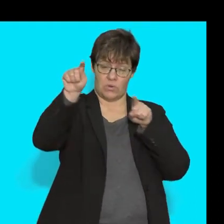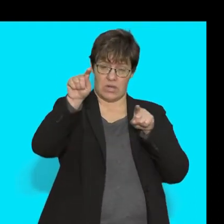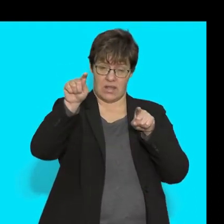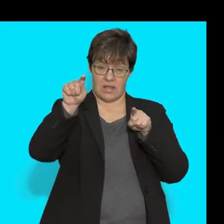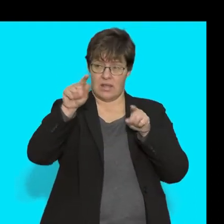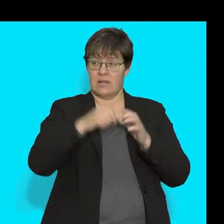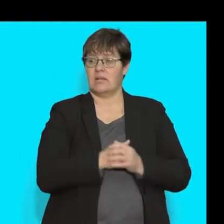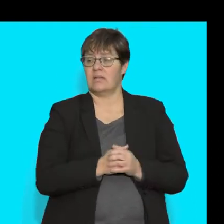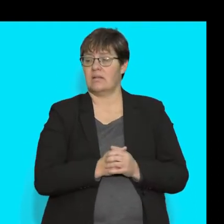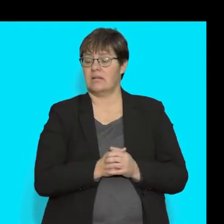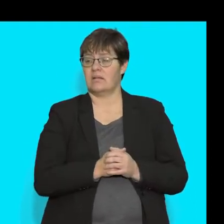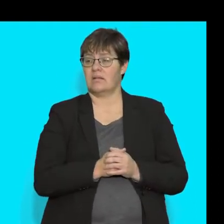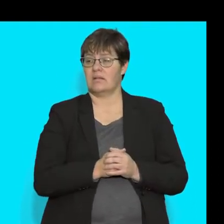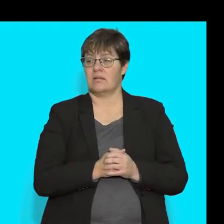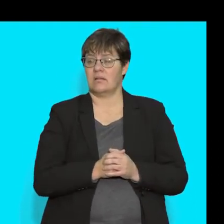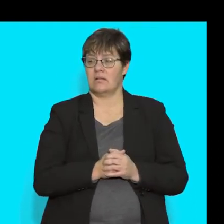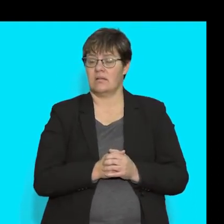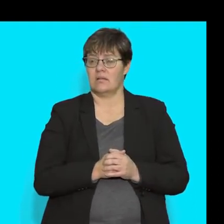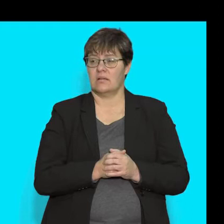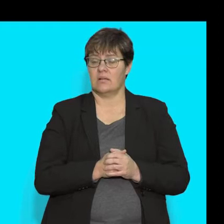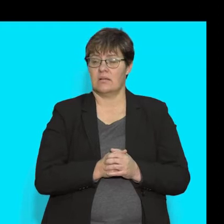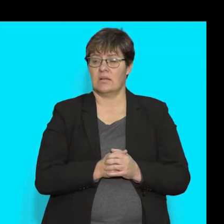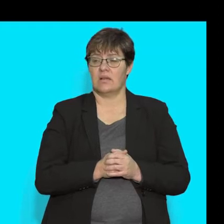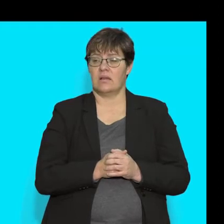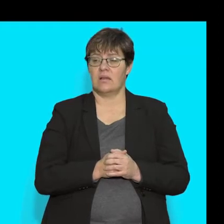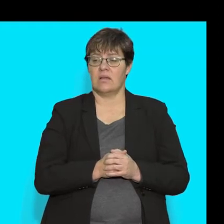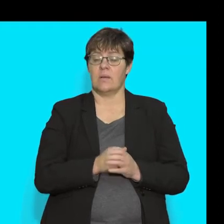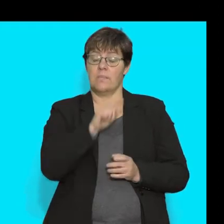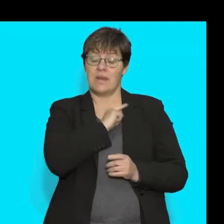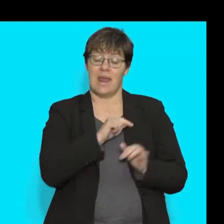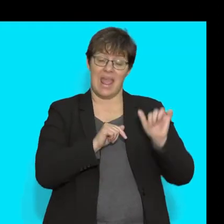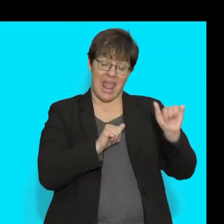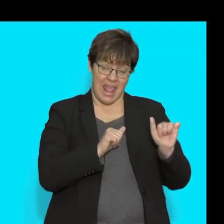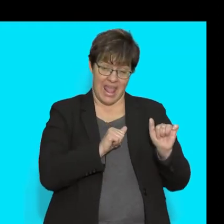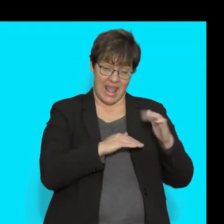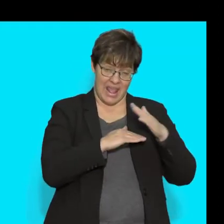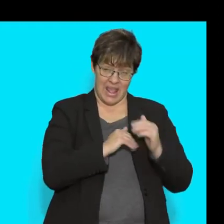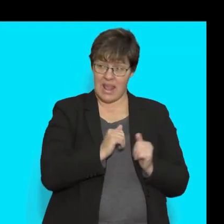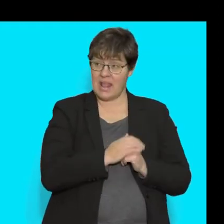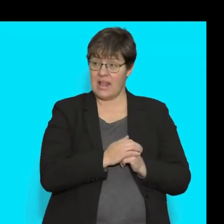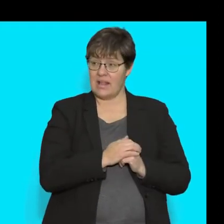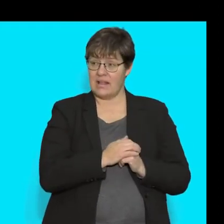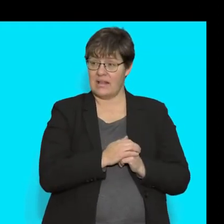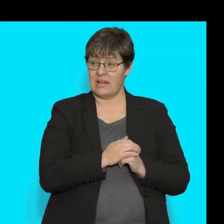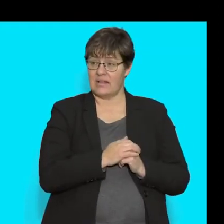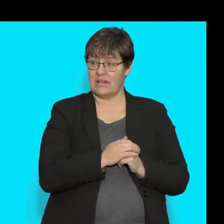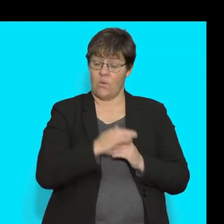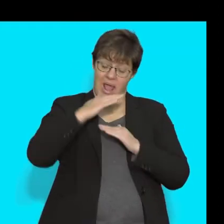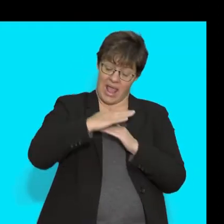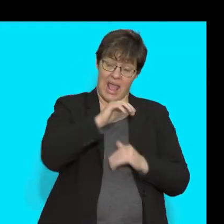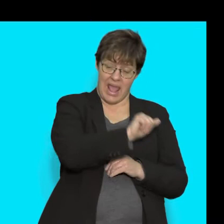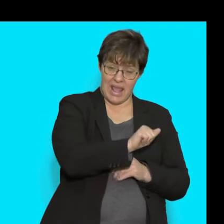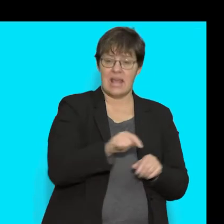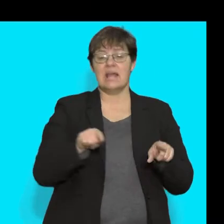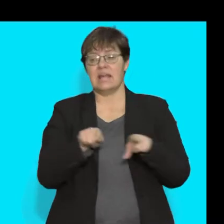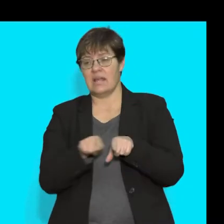angles, right? And then I also know that my angle A will be equals to